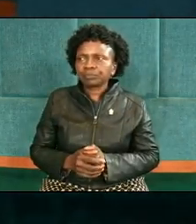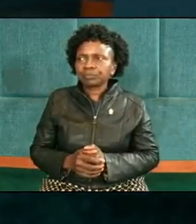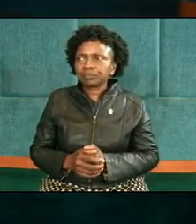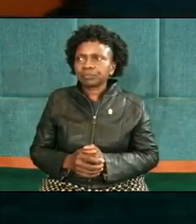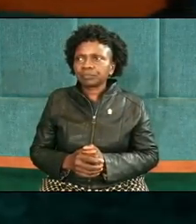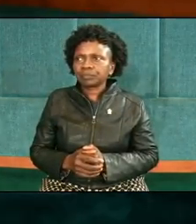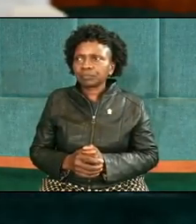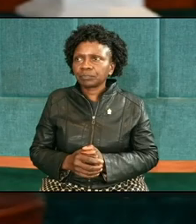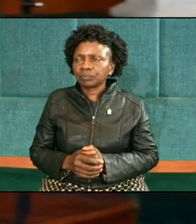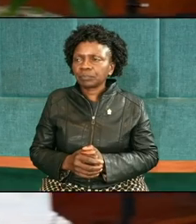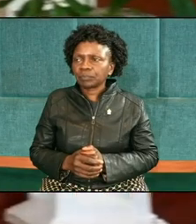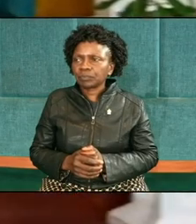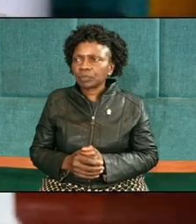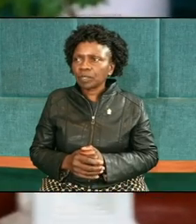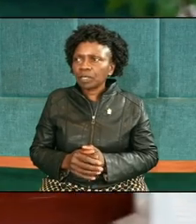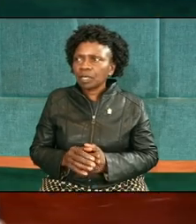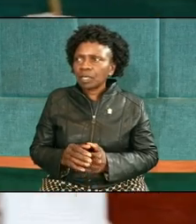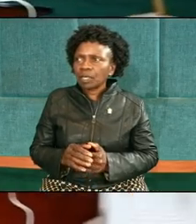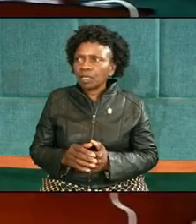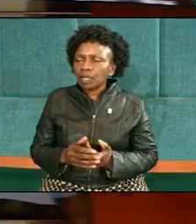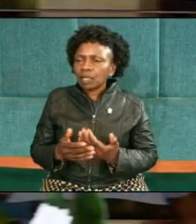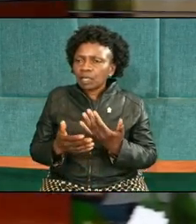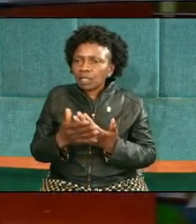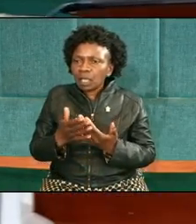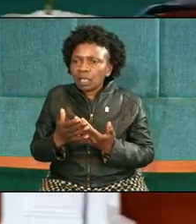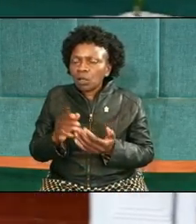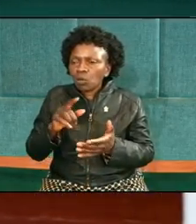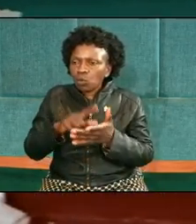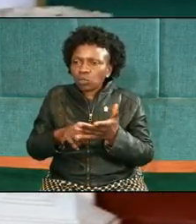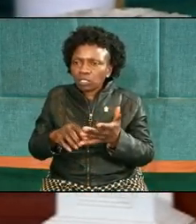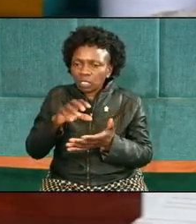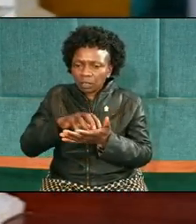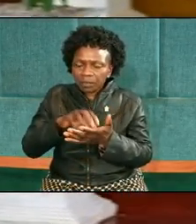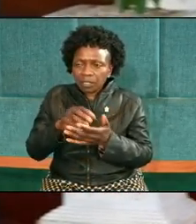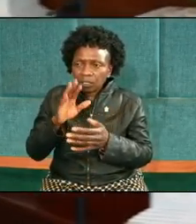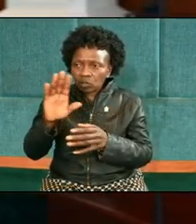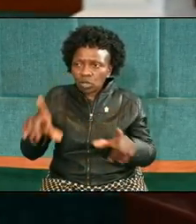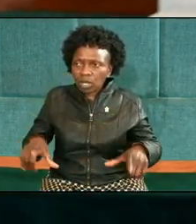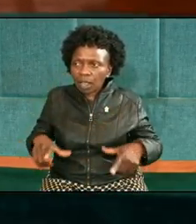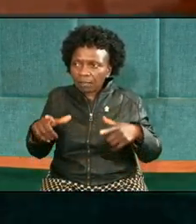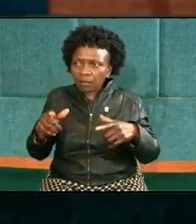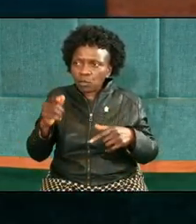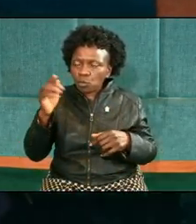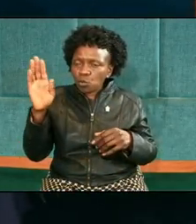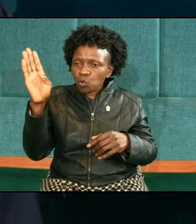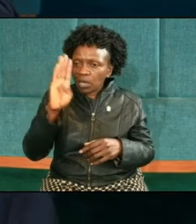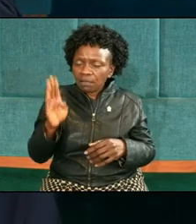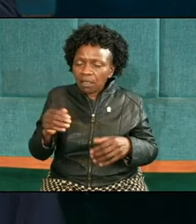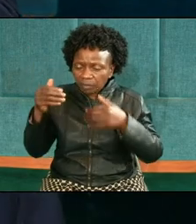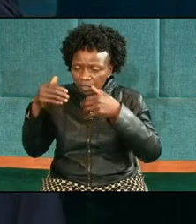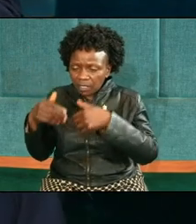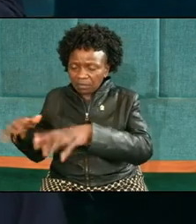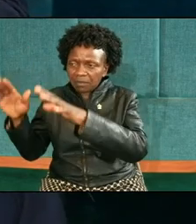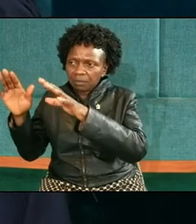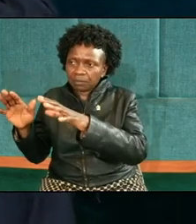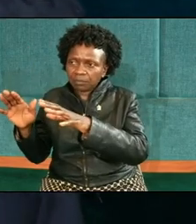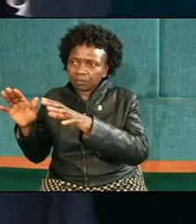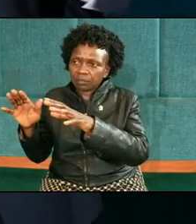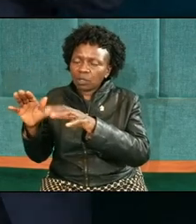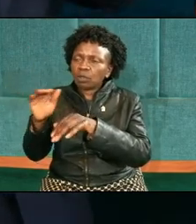I don't care what the circumstances in your life may be. You never give up on God.